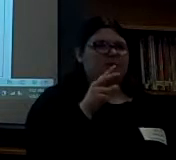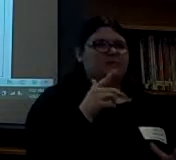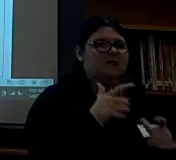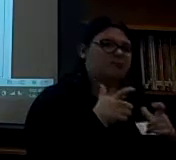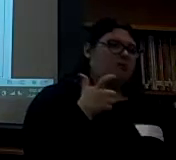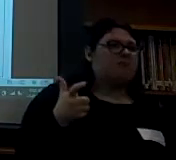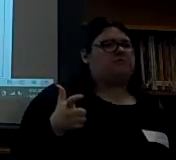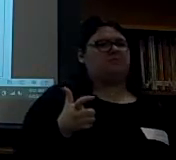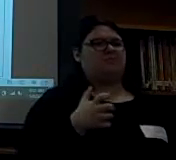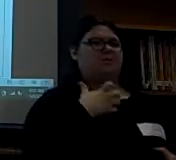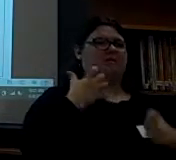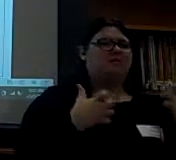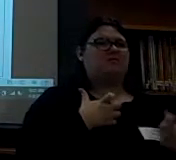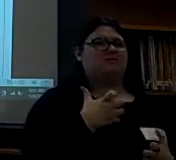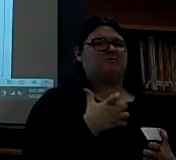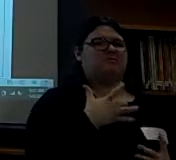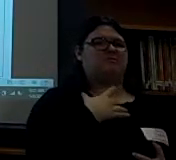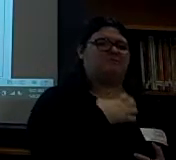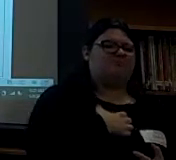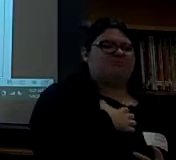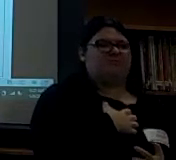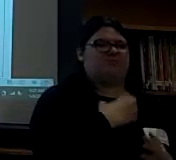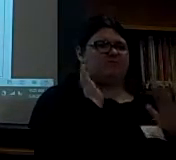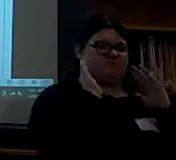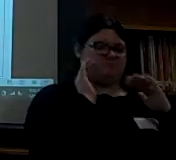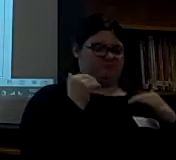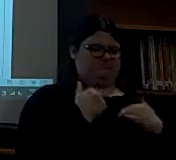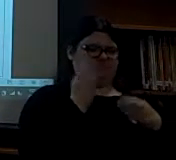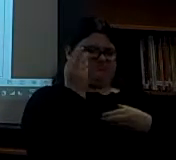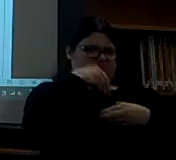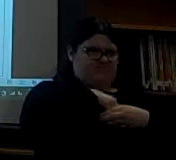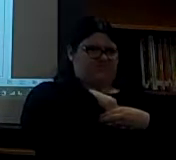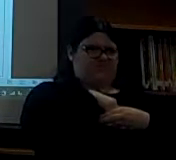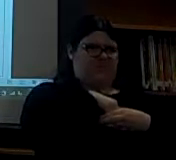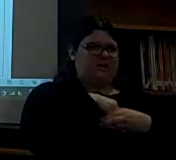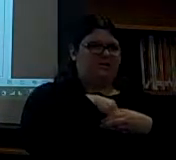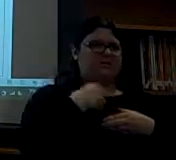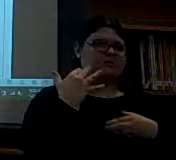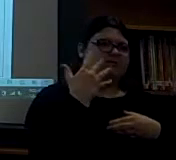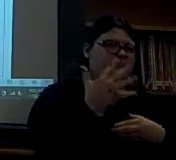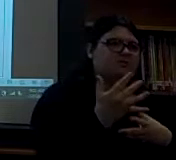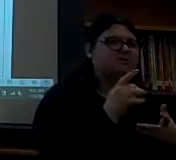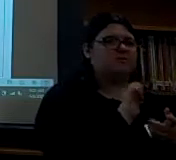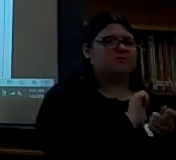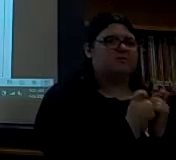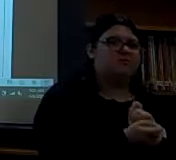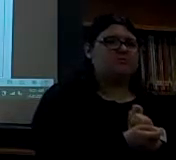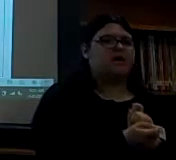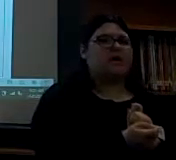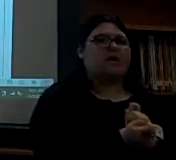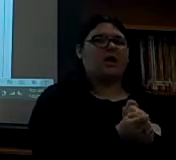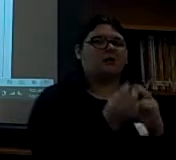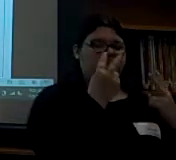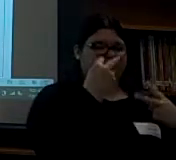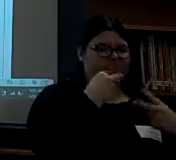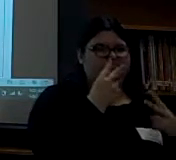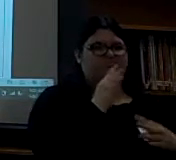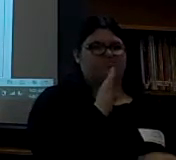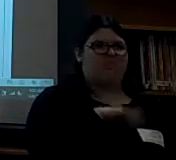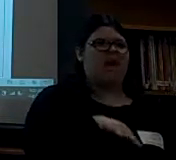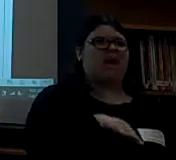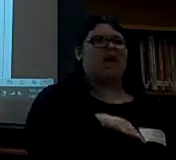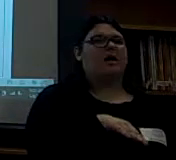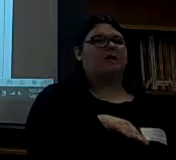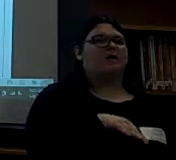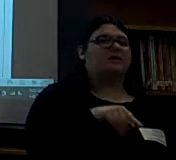huge feelings of yuck, and they turn it in on themselves. This can eventually turn into low self-esteem and anxiety, potentially